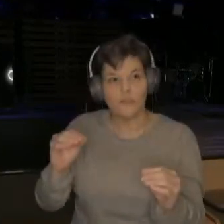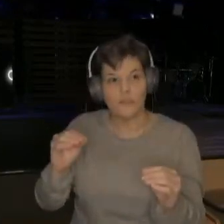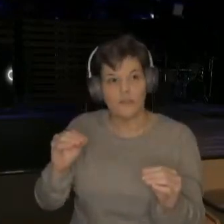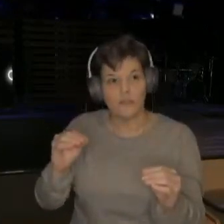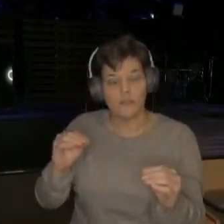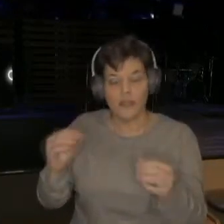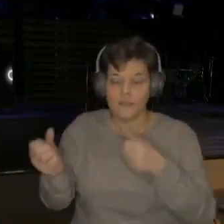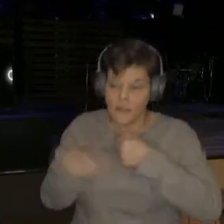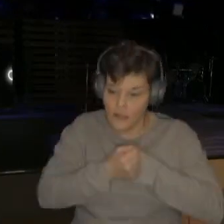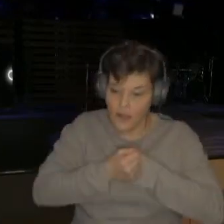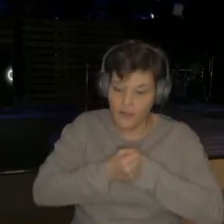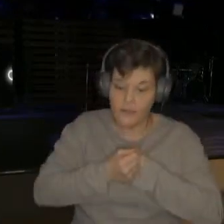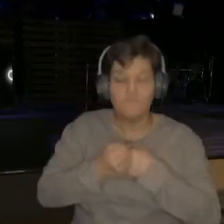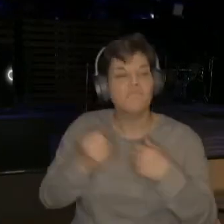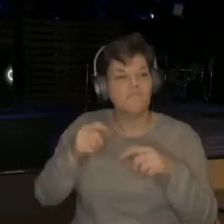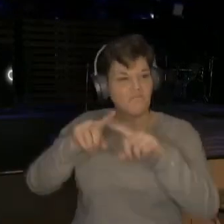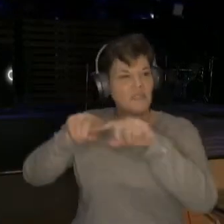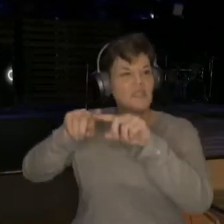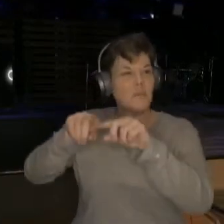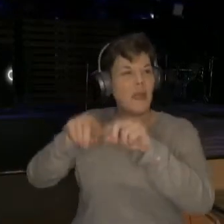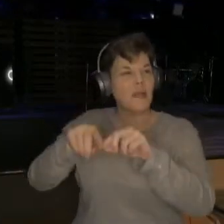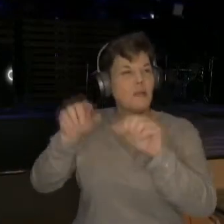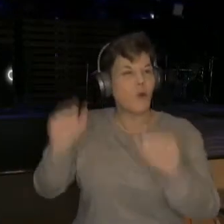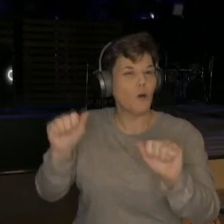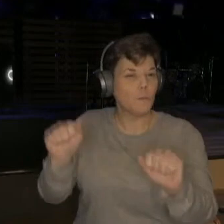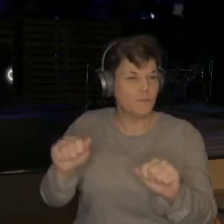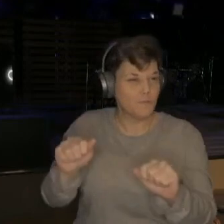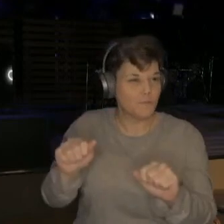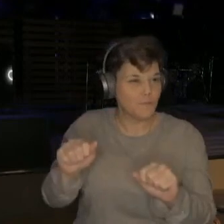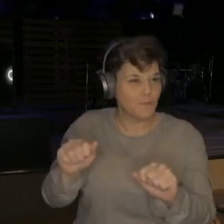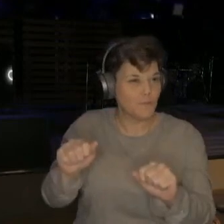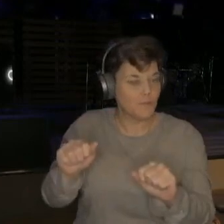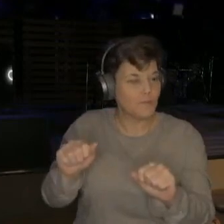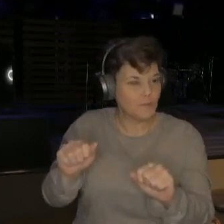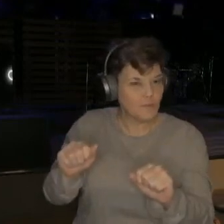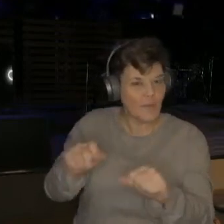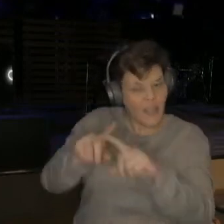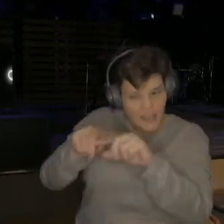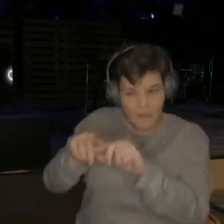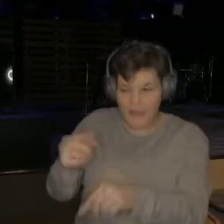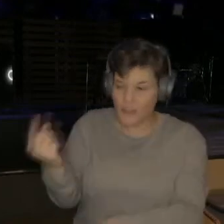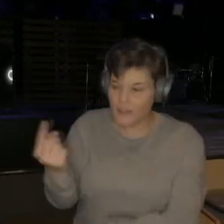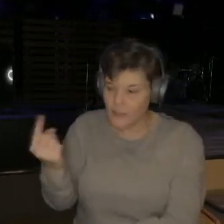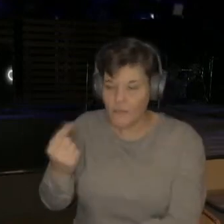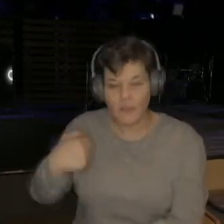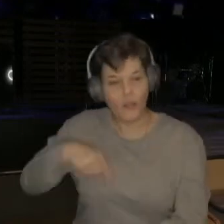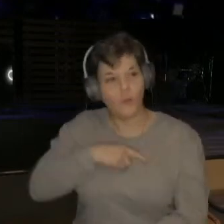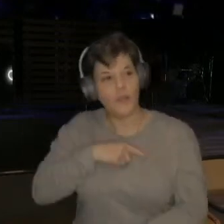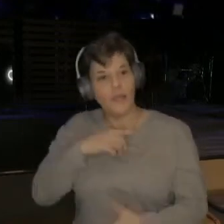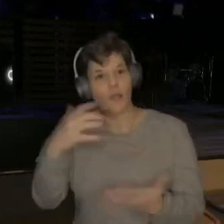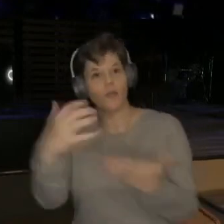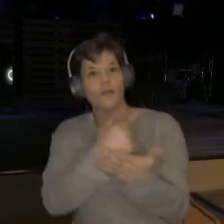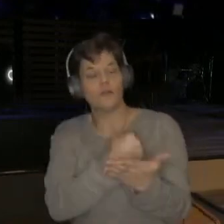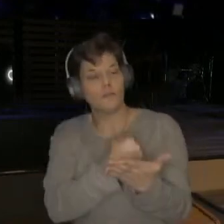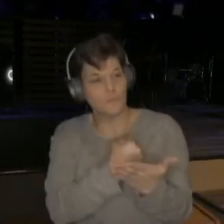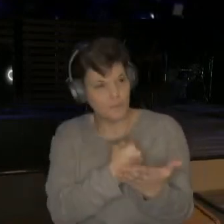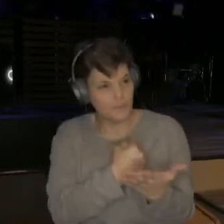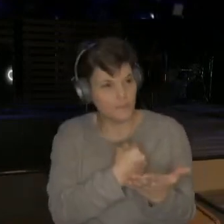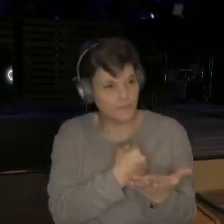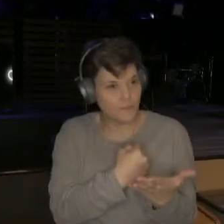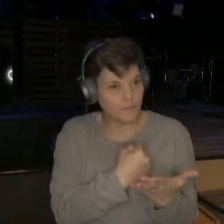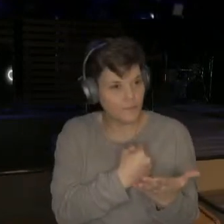And I agree with him. So whether we realize it or not, guilt, fear,